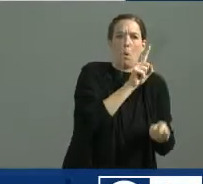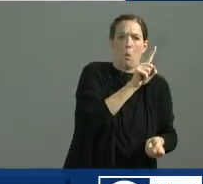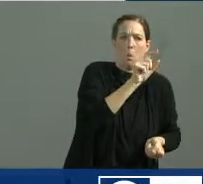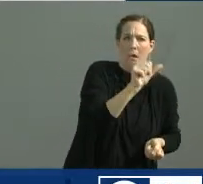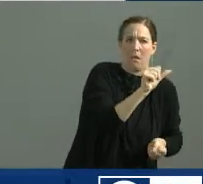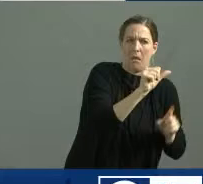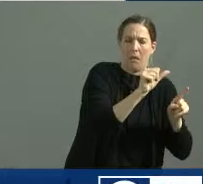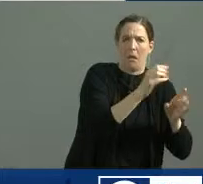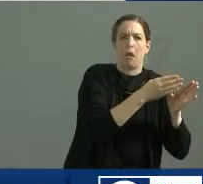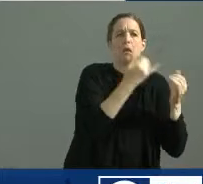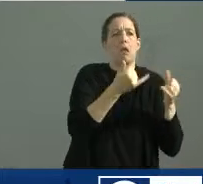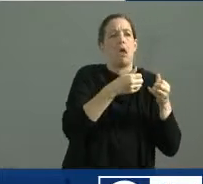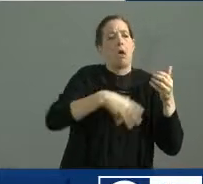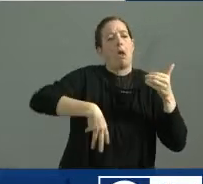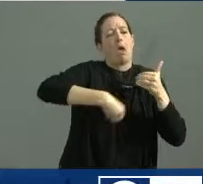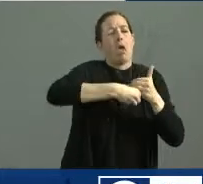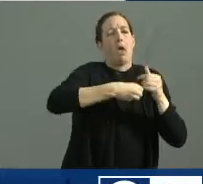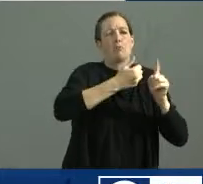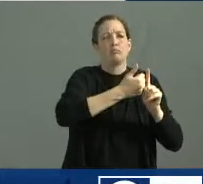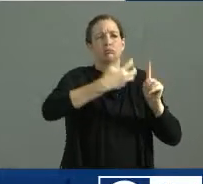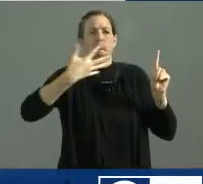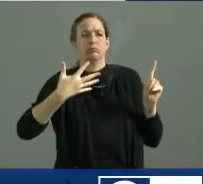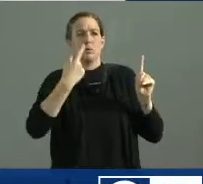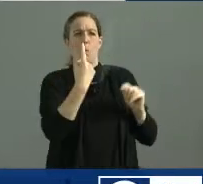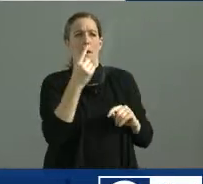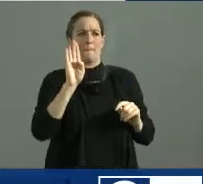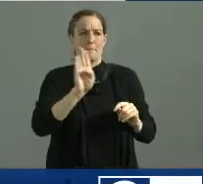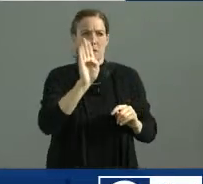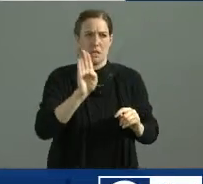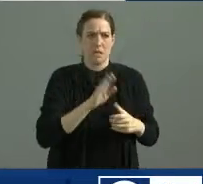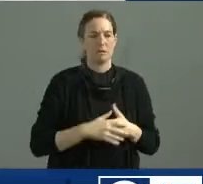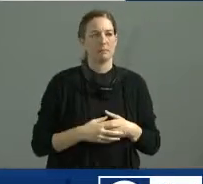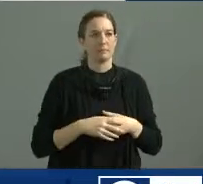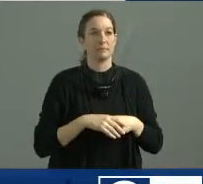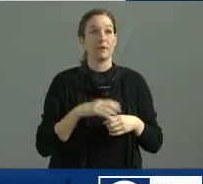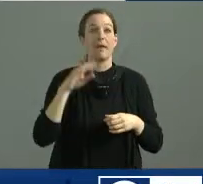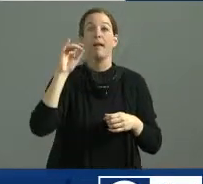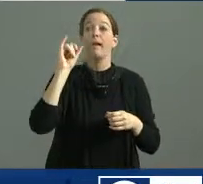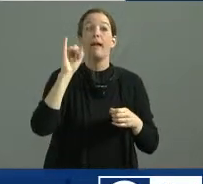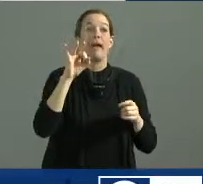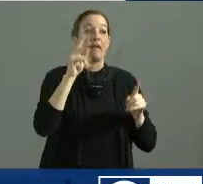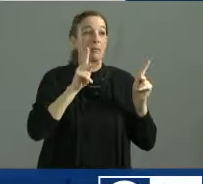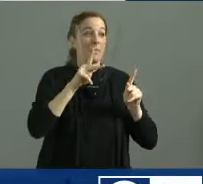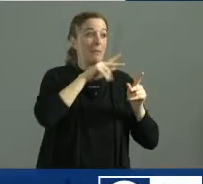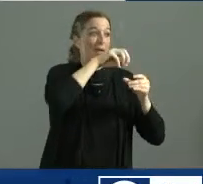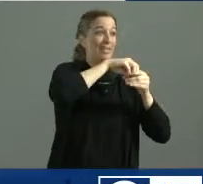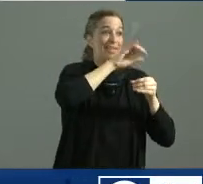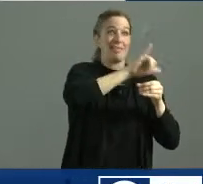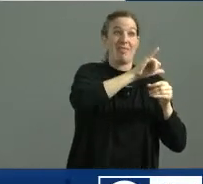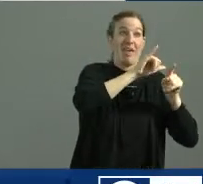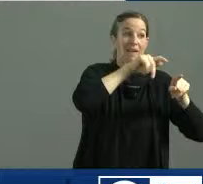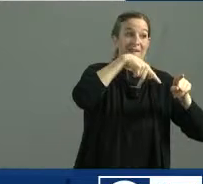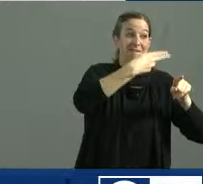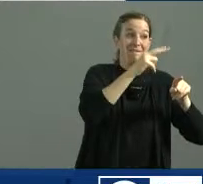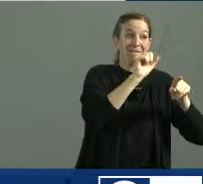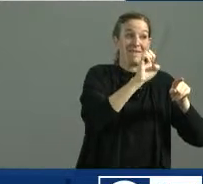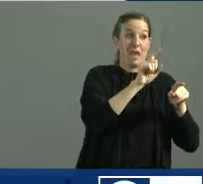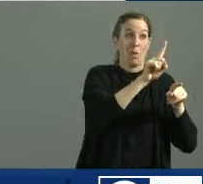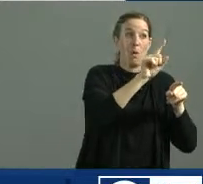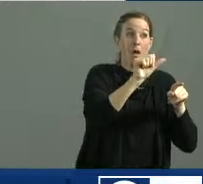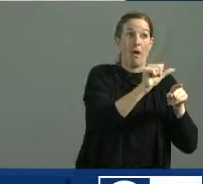it does not mean that those 1A people have lost their opportunity to get vaccinated. They still remain eligible